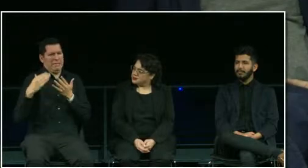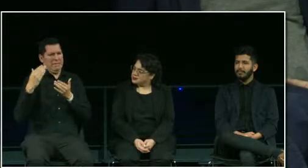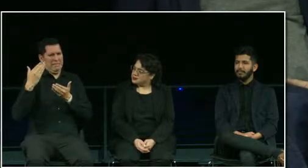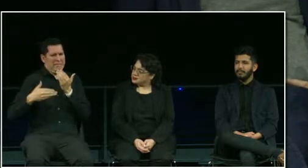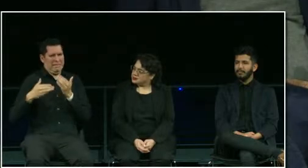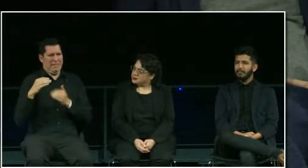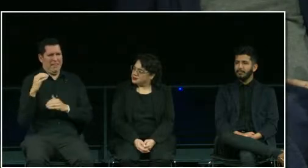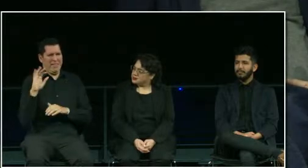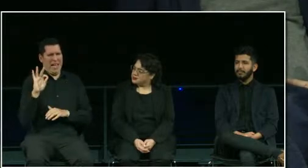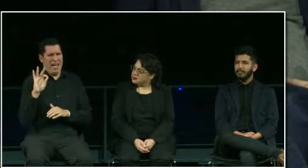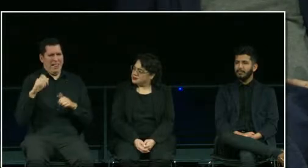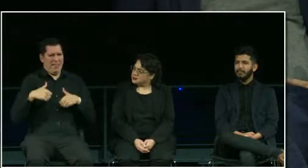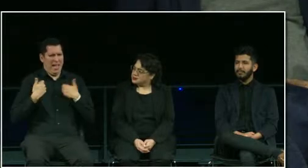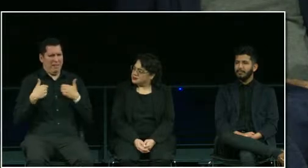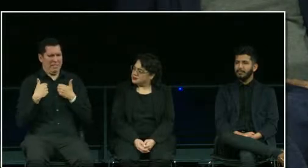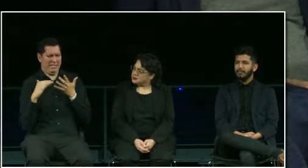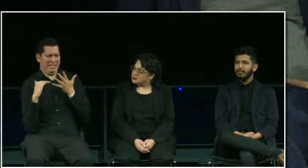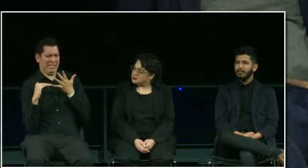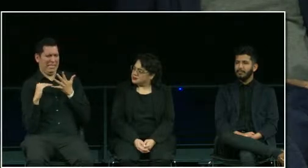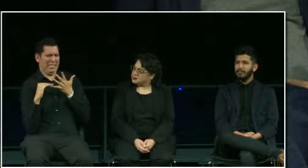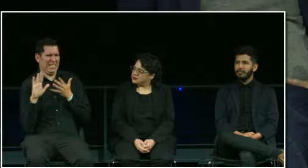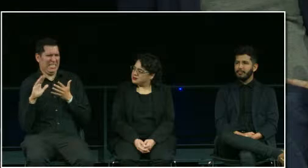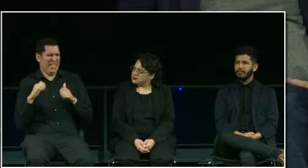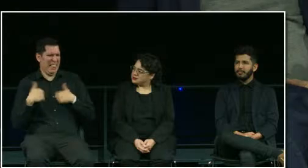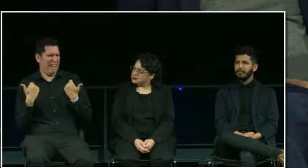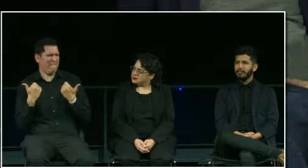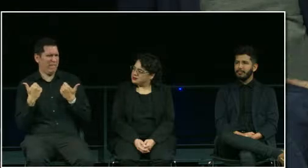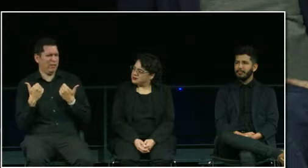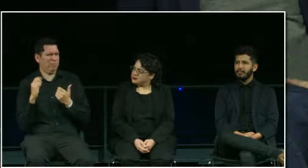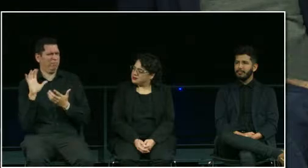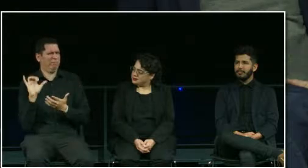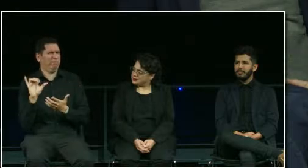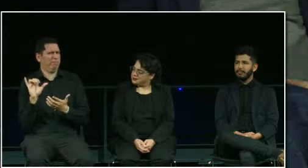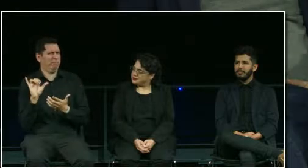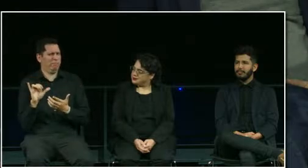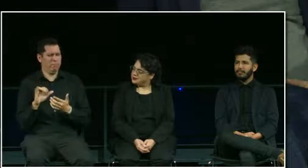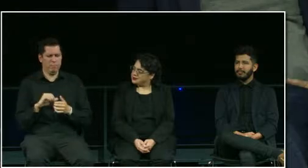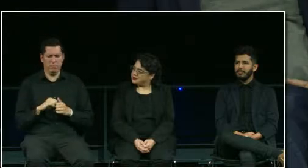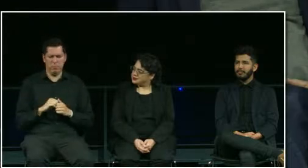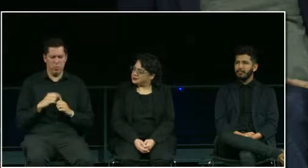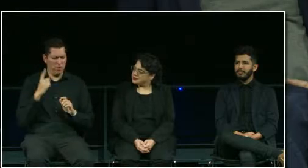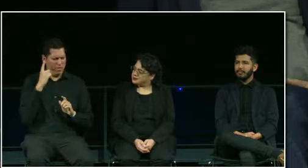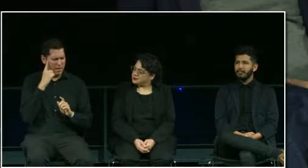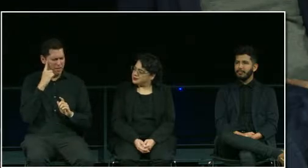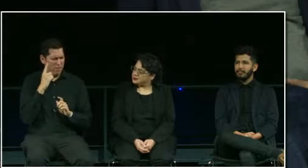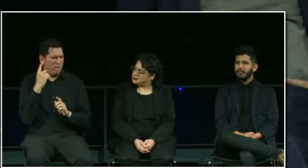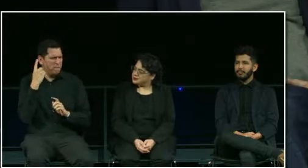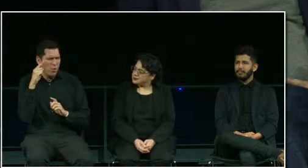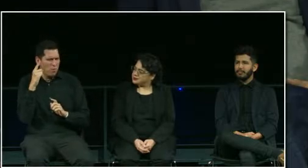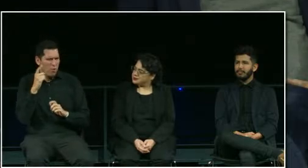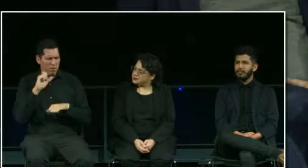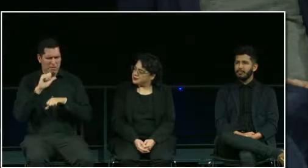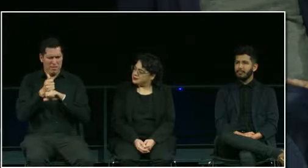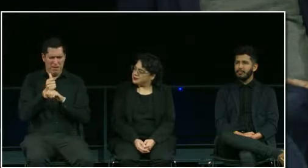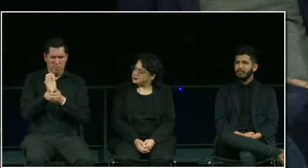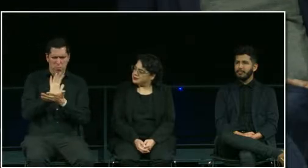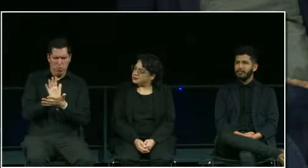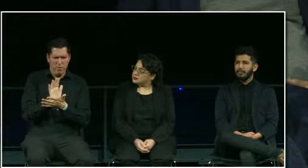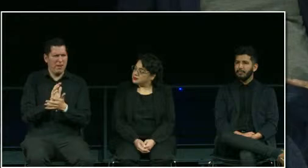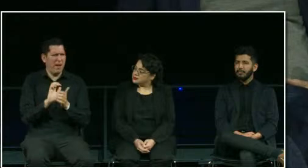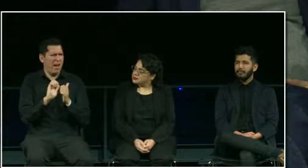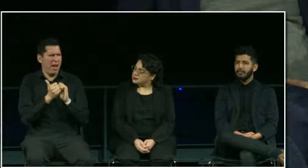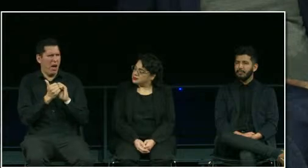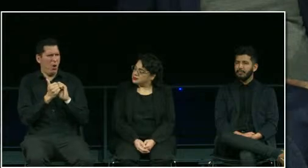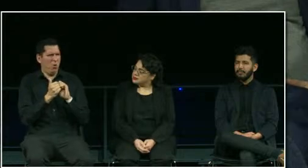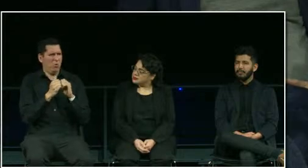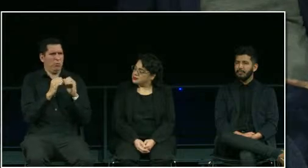And I think for us, we had to figure out, like, why are we making this? Why is it relevant now